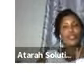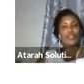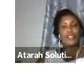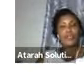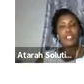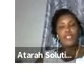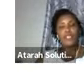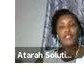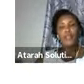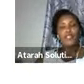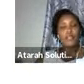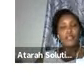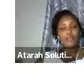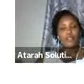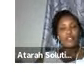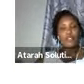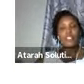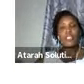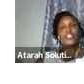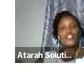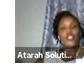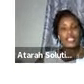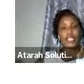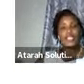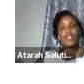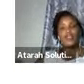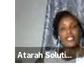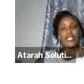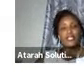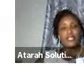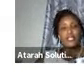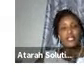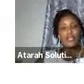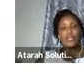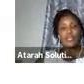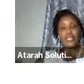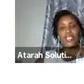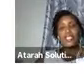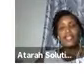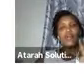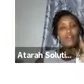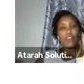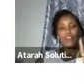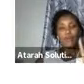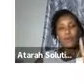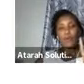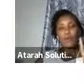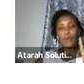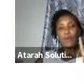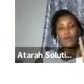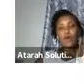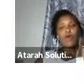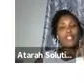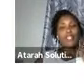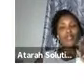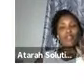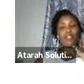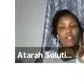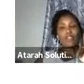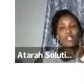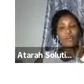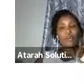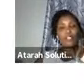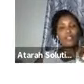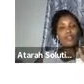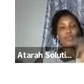on conflict management to HR professionals strictly. So get in touch with me, and then 5 people, or rather, sorry,